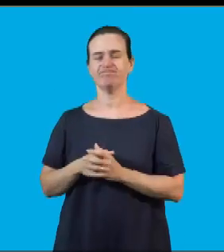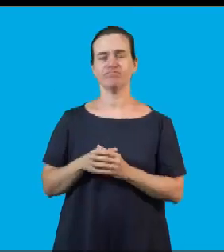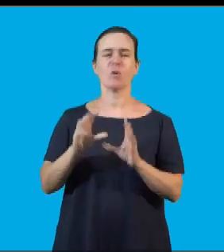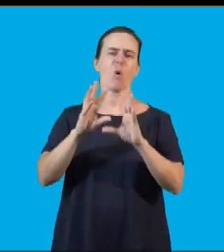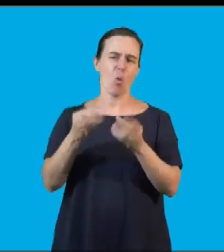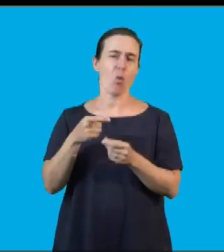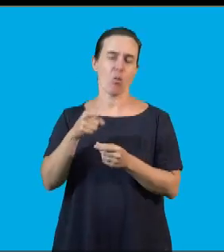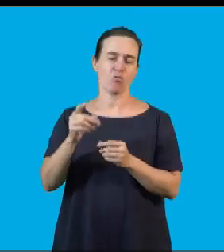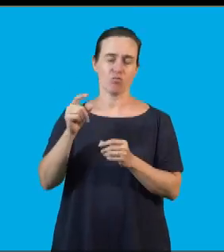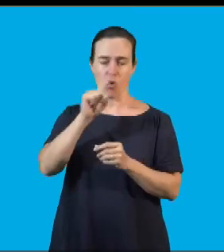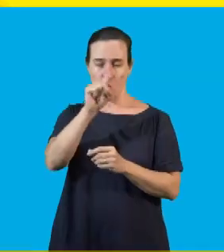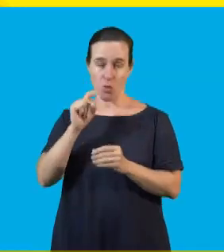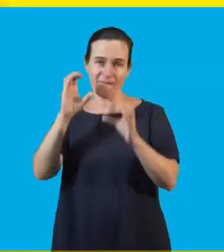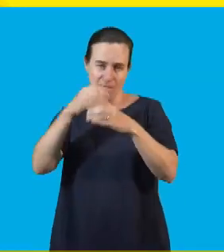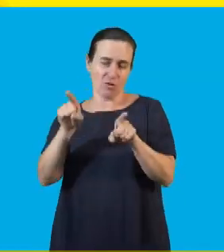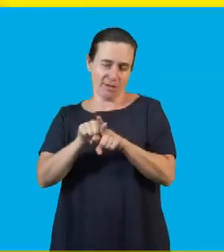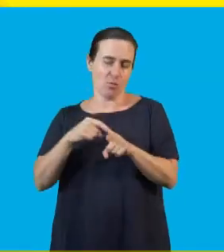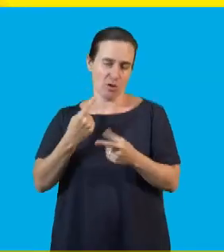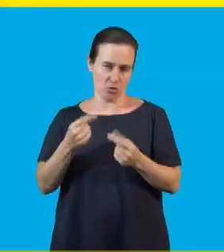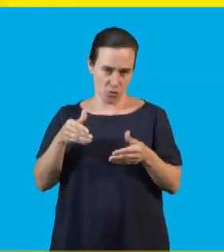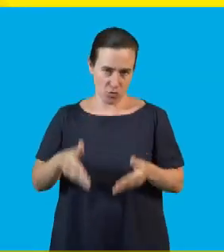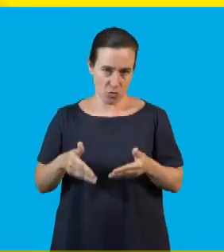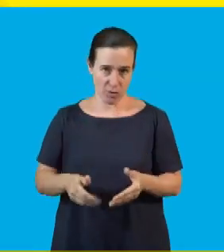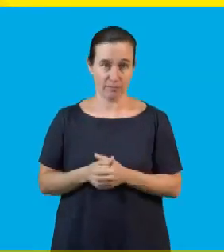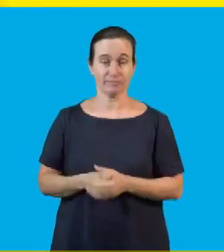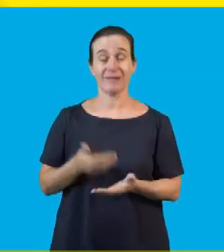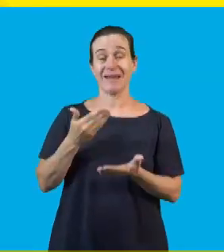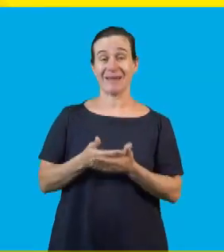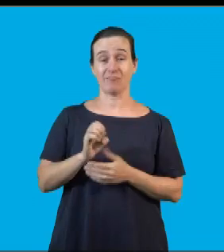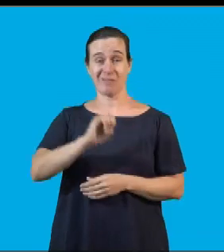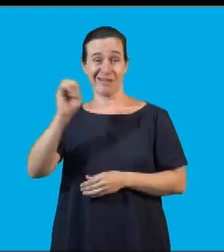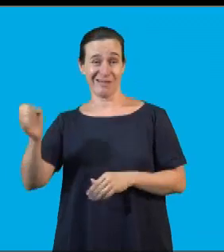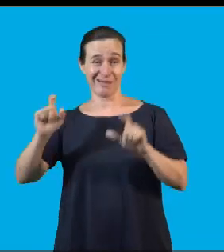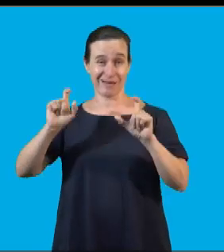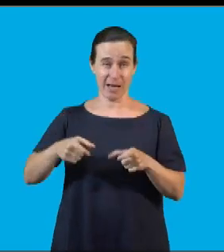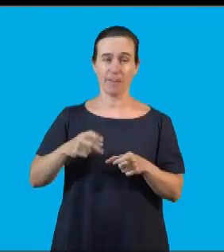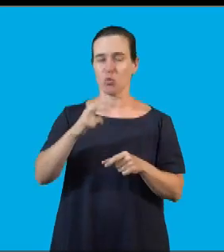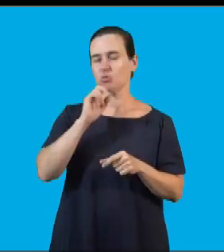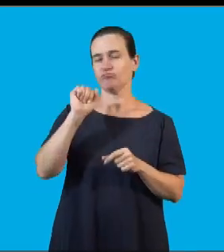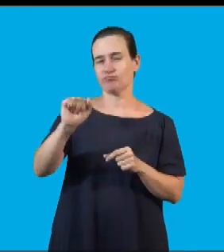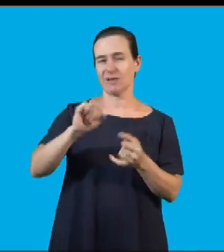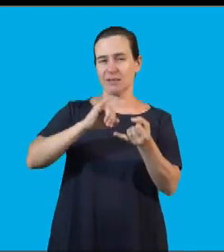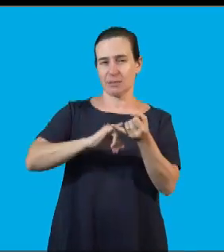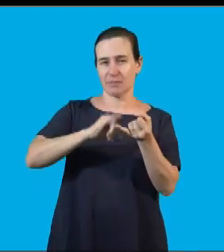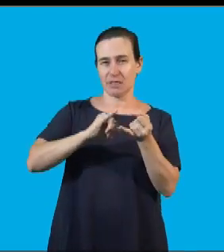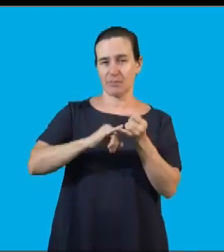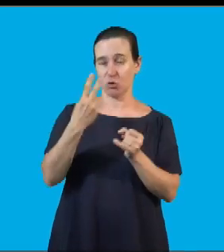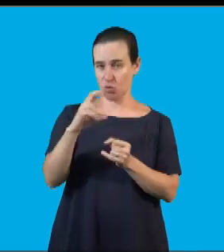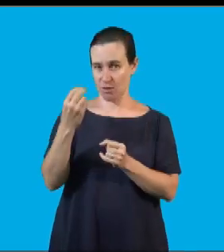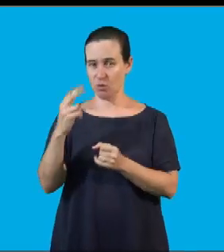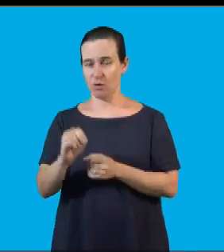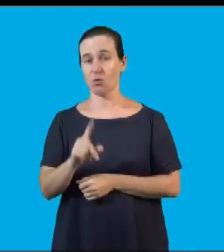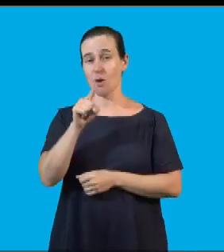1.11. These are all questions that focus on what we did today. You can also go to the Eastern Cape and use their September